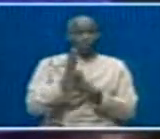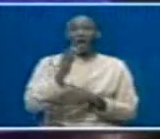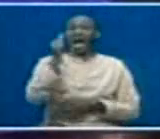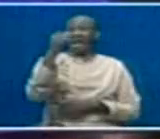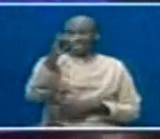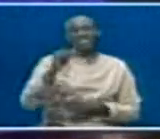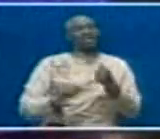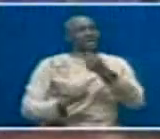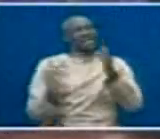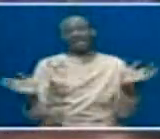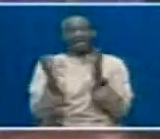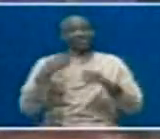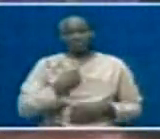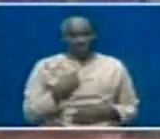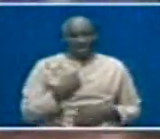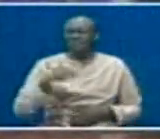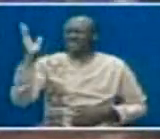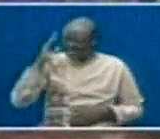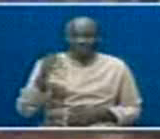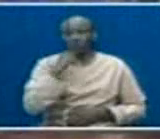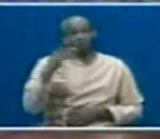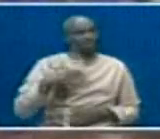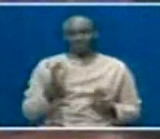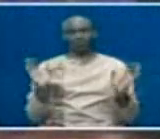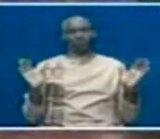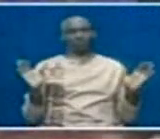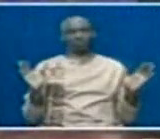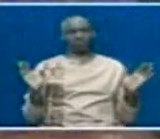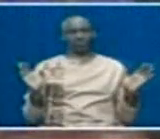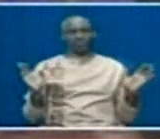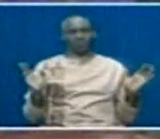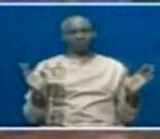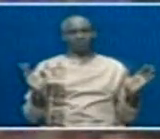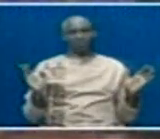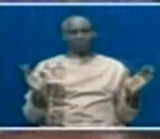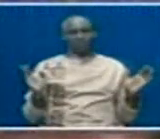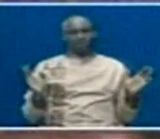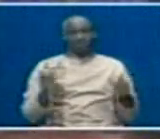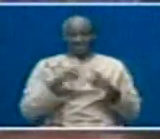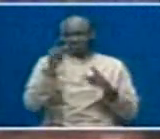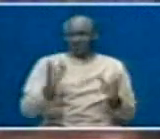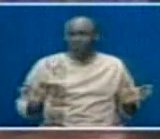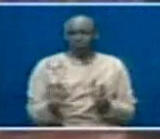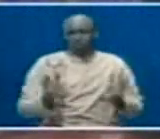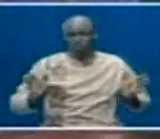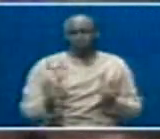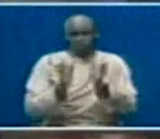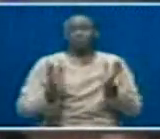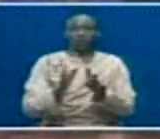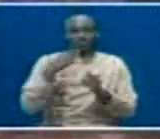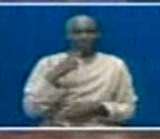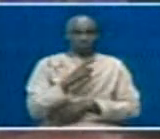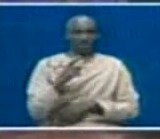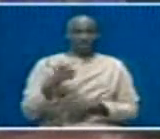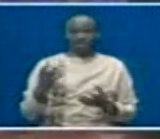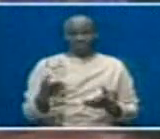do with it. And I never said this at all, you know, but he sort of pushed it, pushed it. He didn't